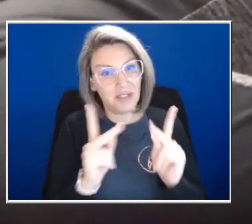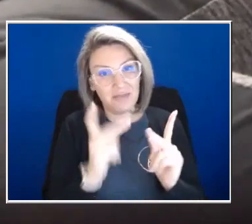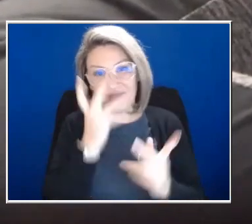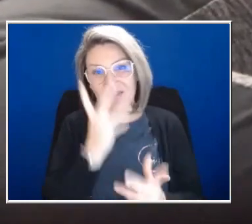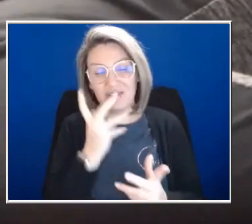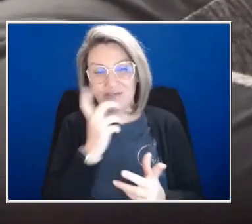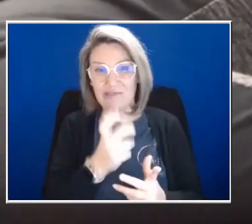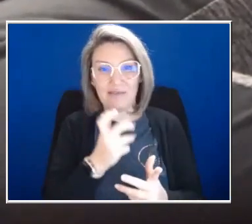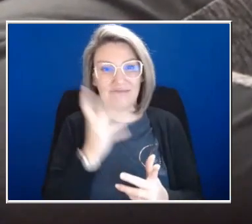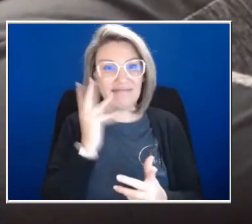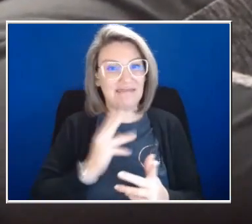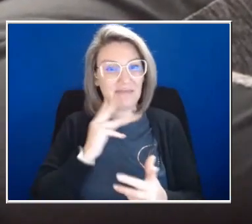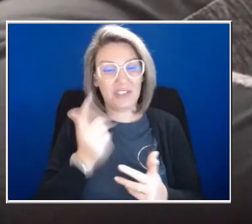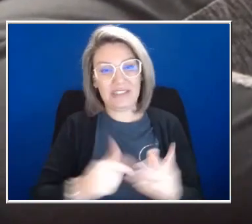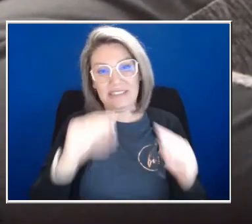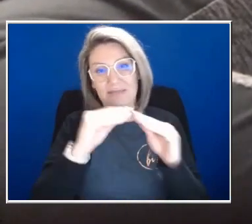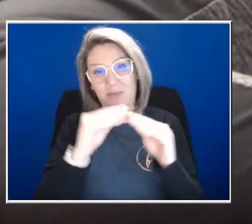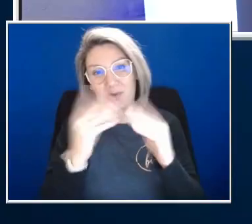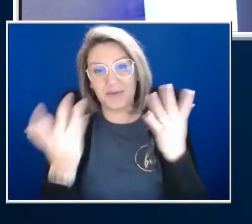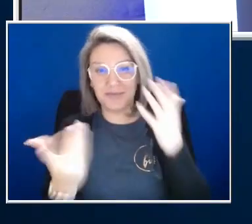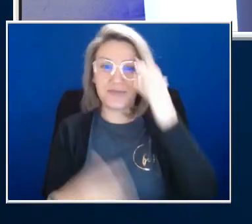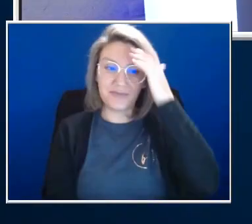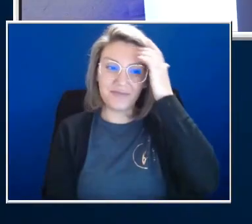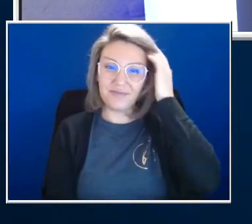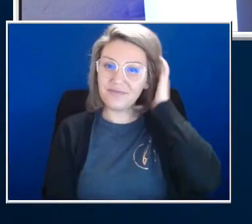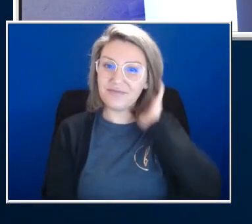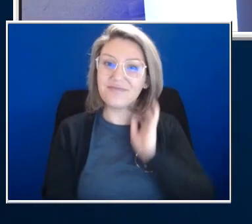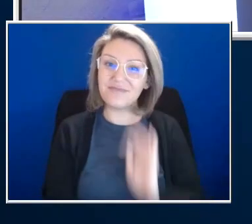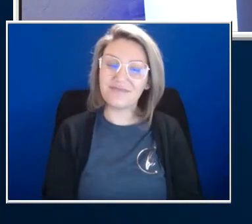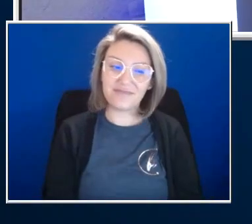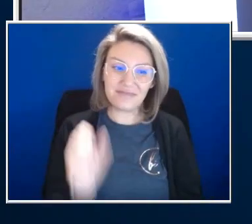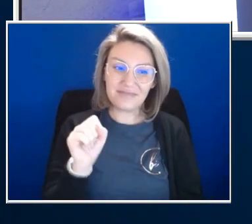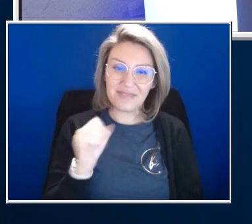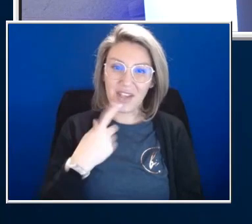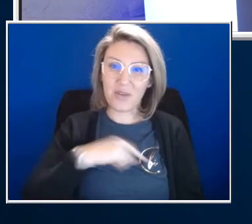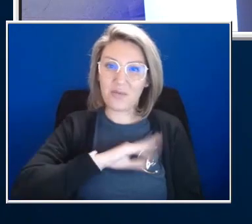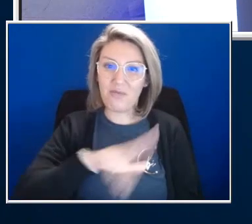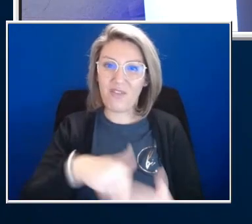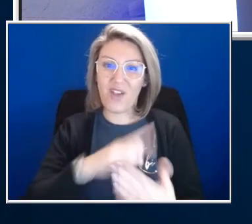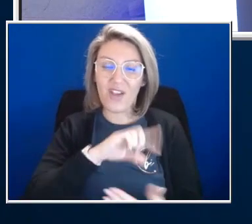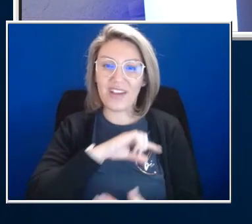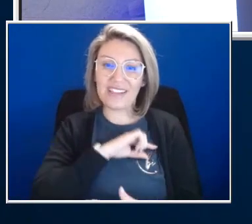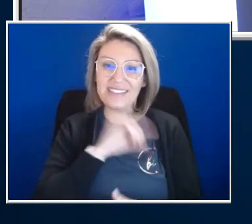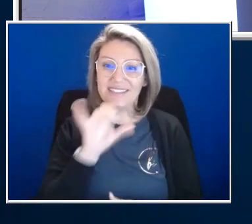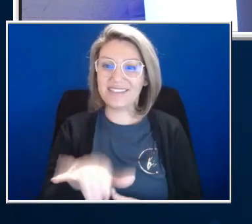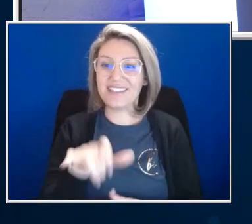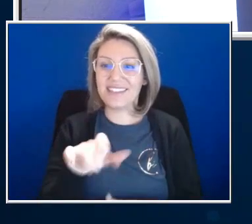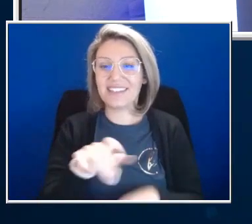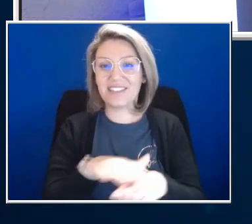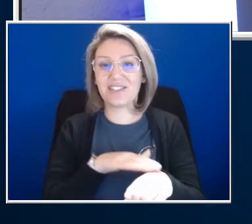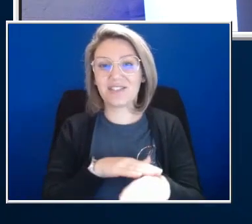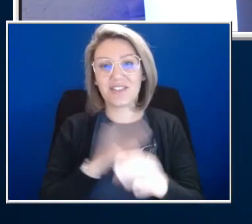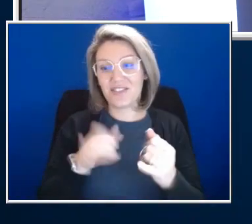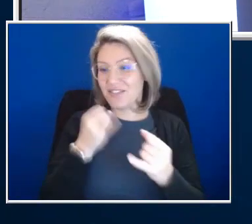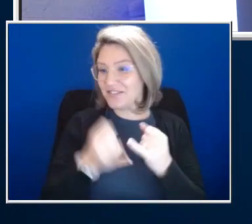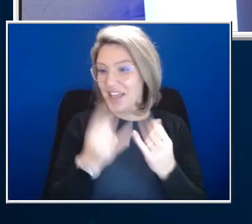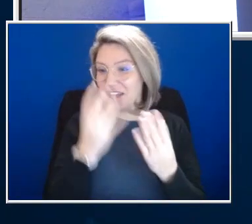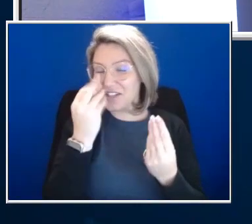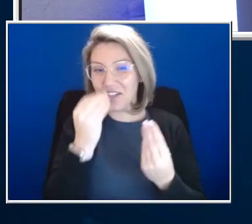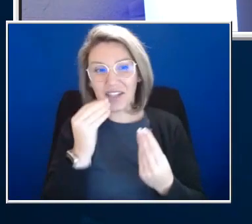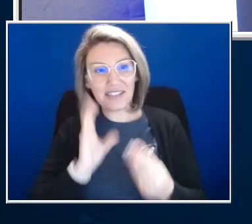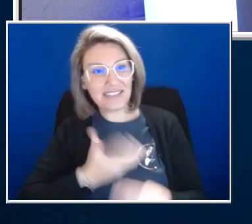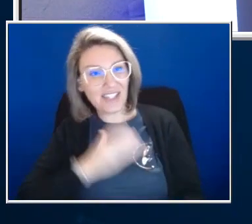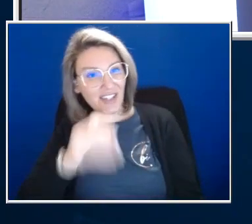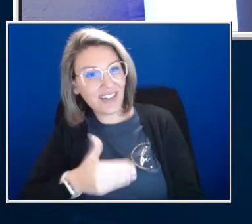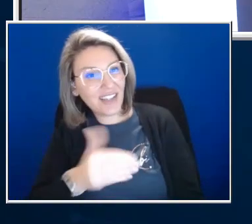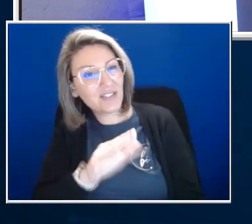to experience anymore. Yeah, we're all guilty of that. We need to slow it down. I want to get final thoughts from our guests, and I'm going to start with Dr. Shaw. Just your final